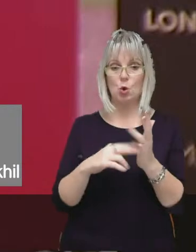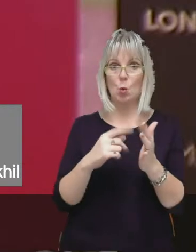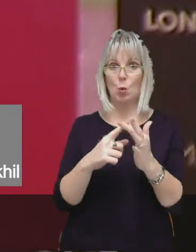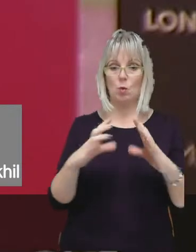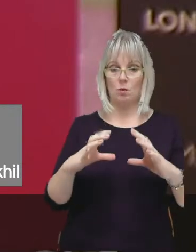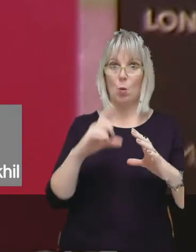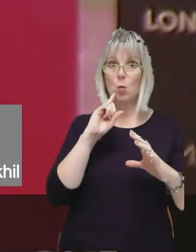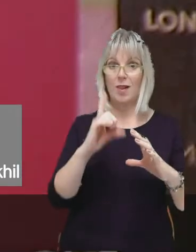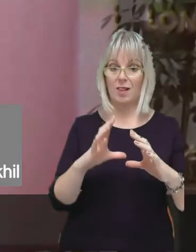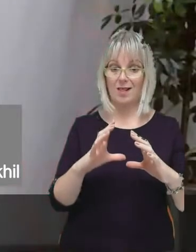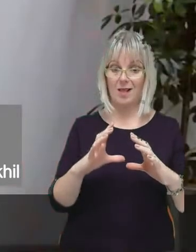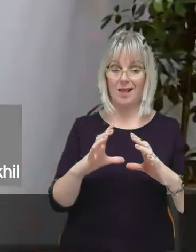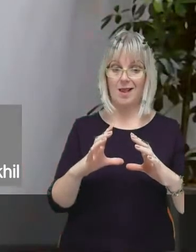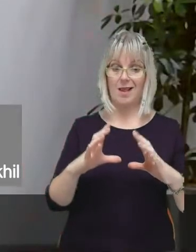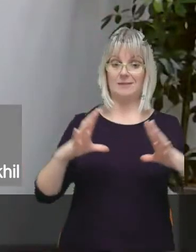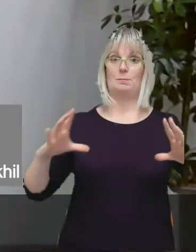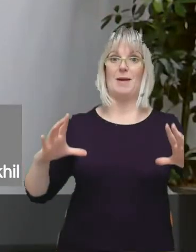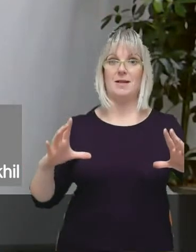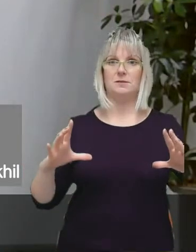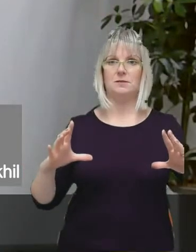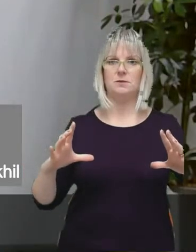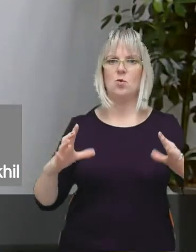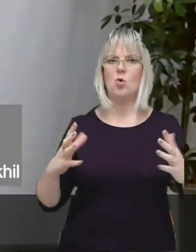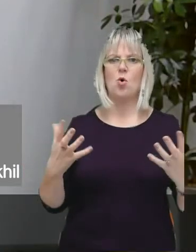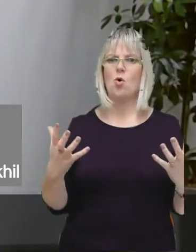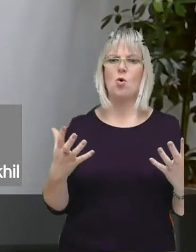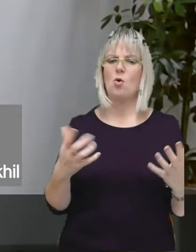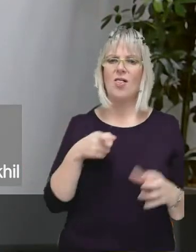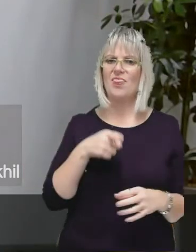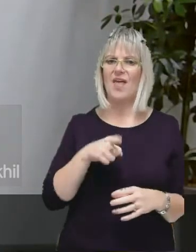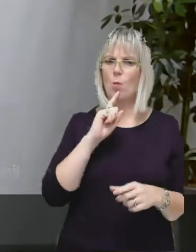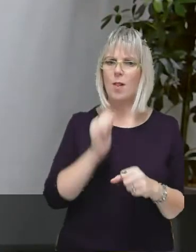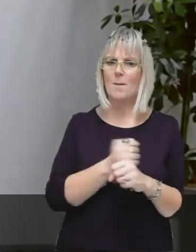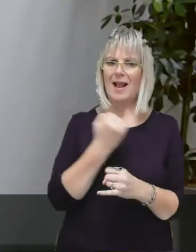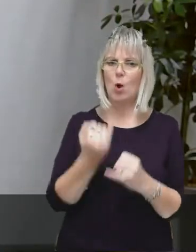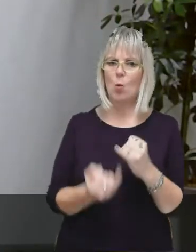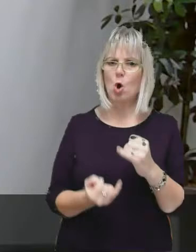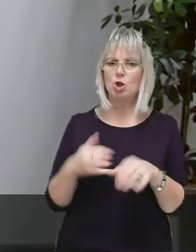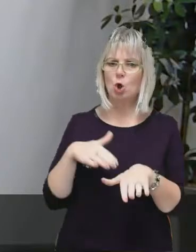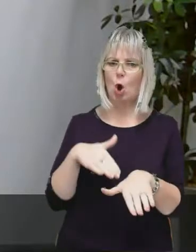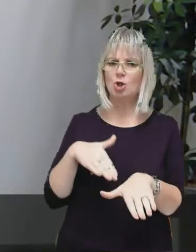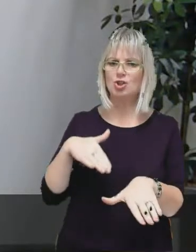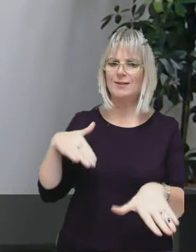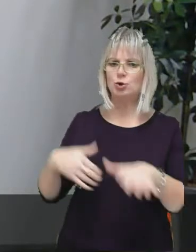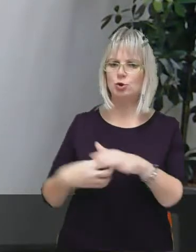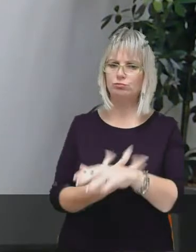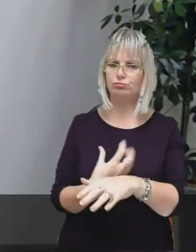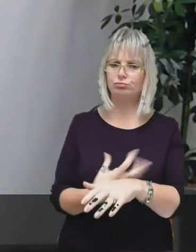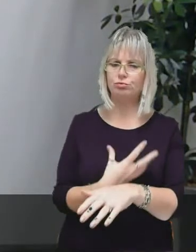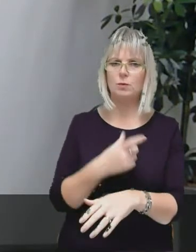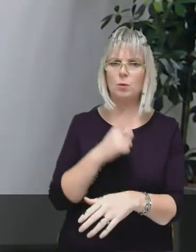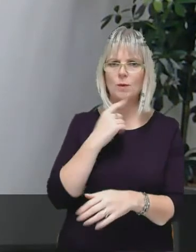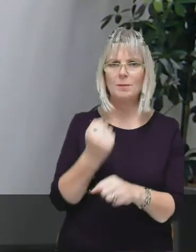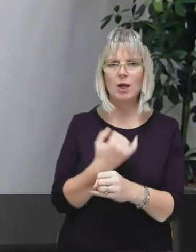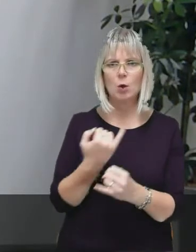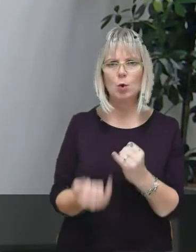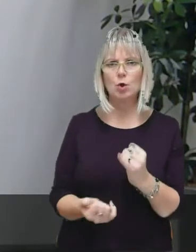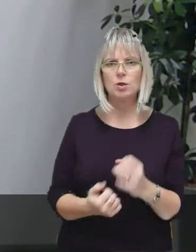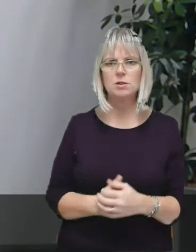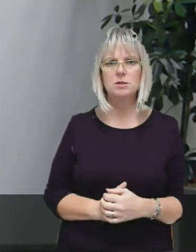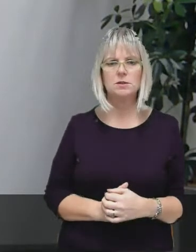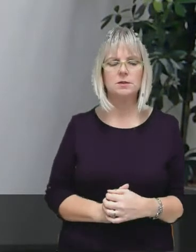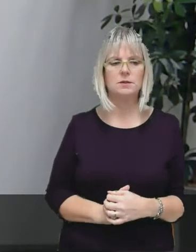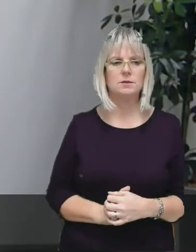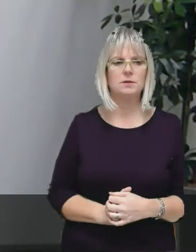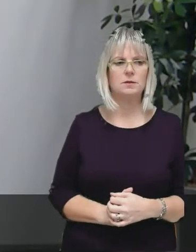Well, Nikhil, thanks for your question. You're absolutely right to raise this issue. Dr. Moore earlier on talked